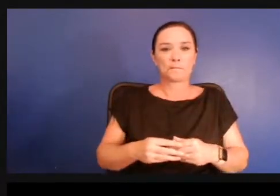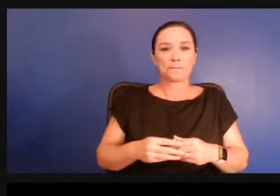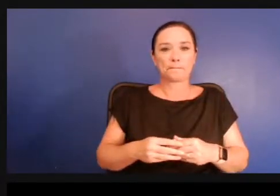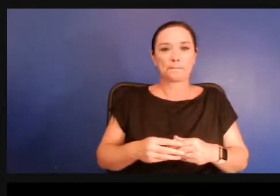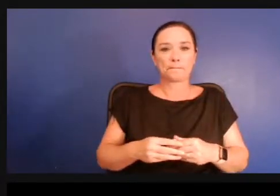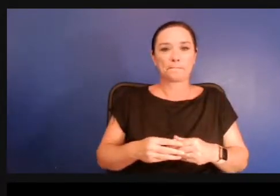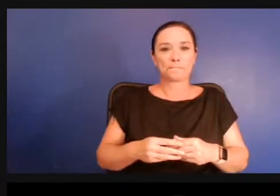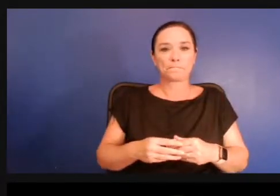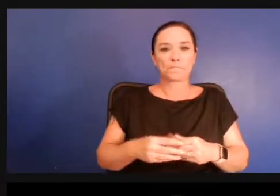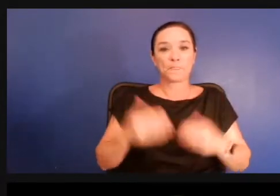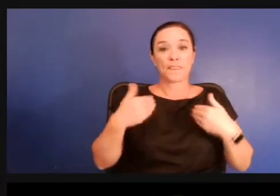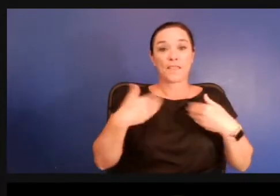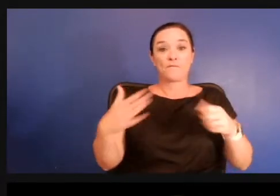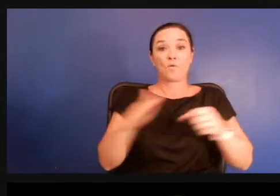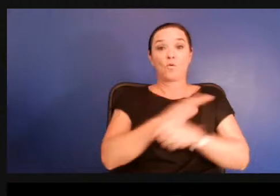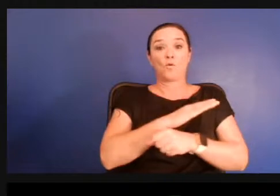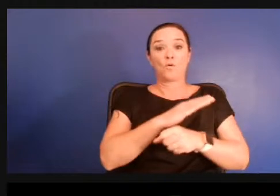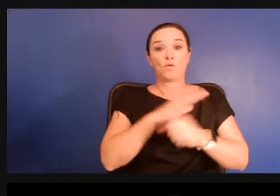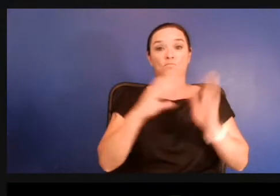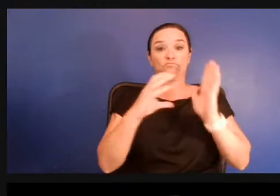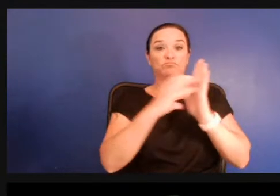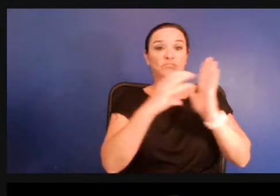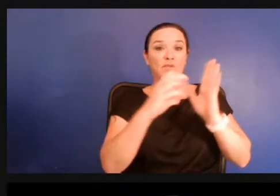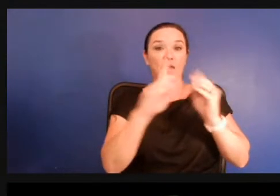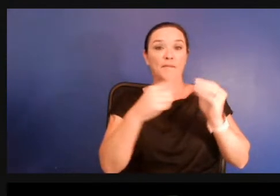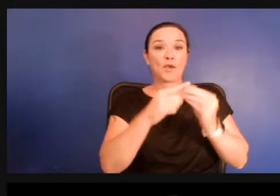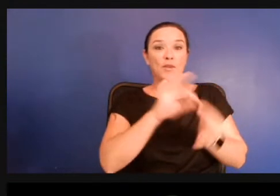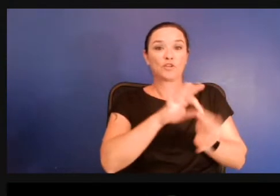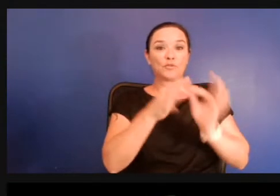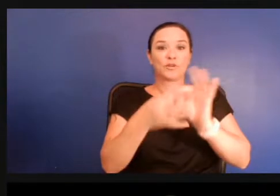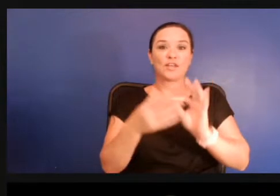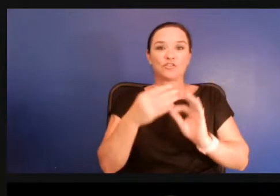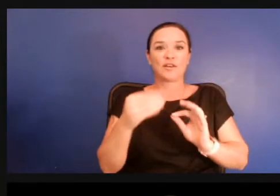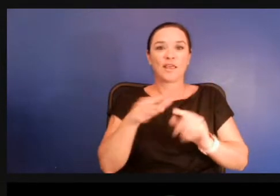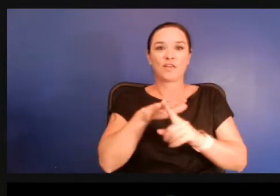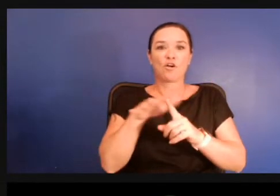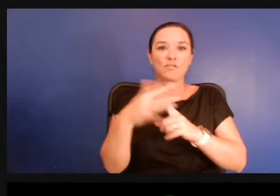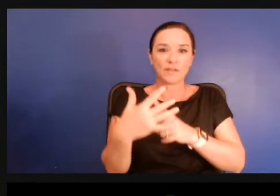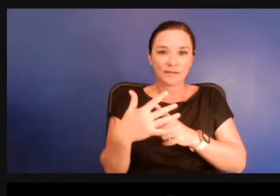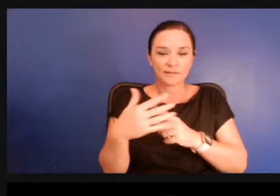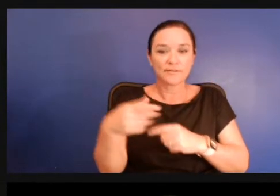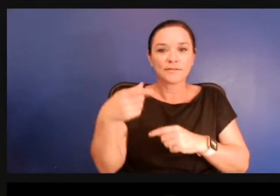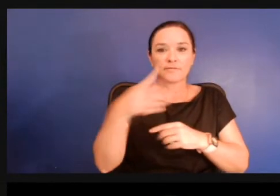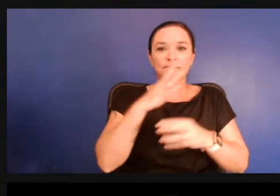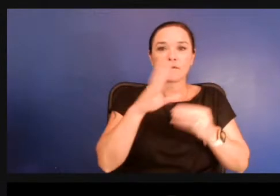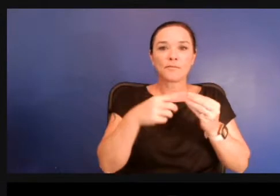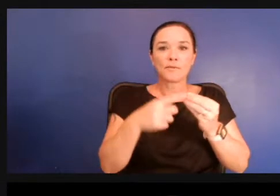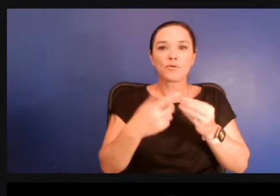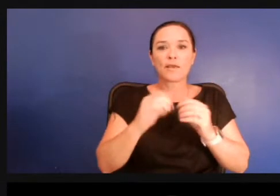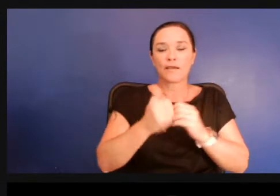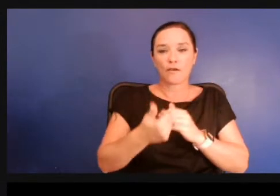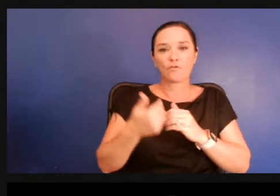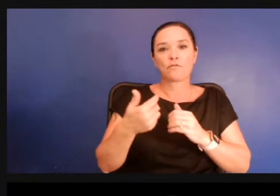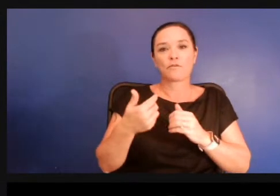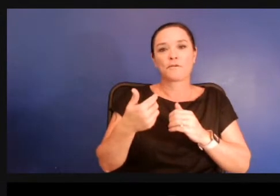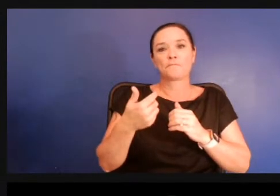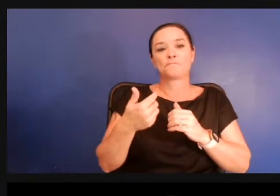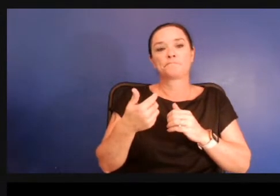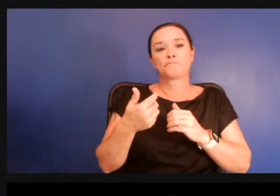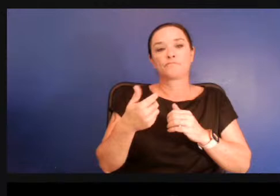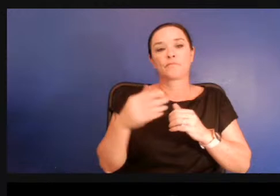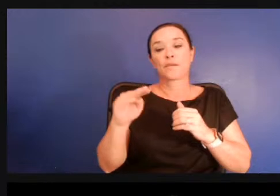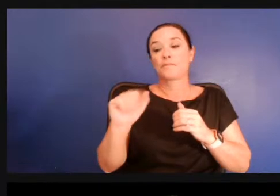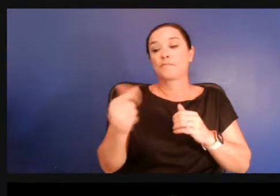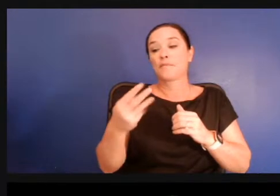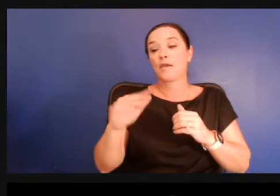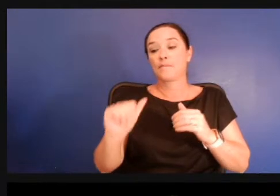They have a whole section of interpretation and context, right, which they essentially say what we said last week, that magma came into that